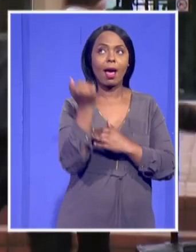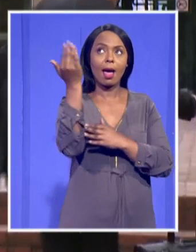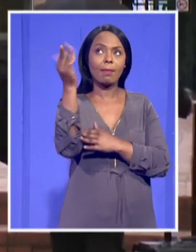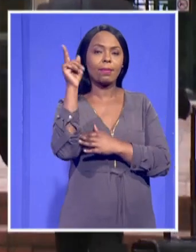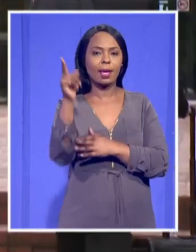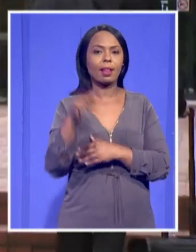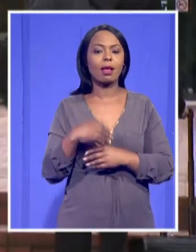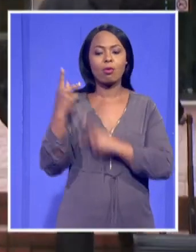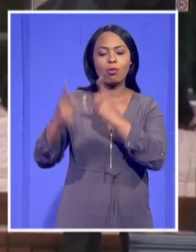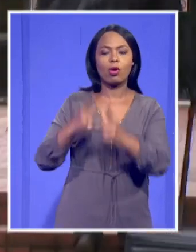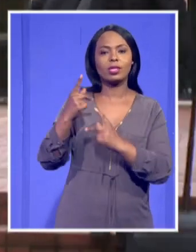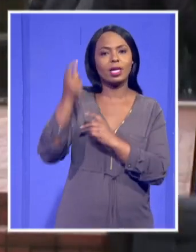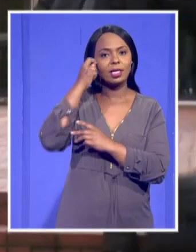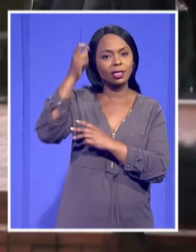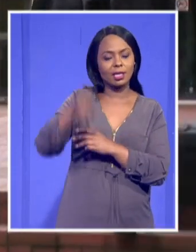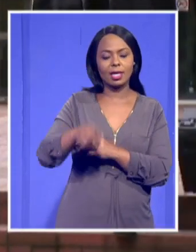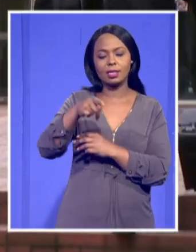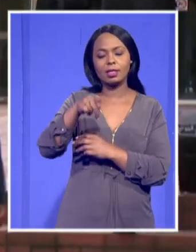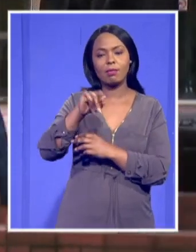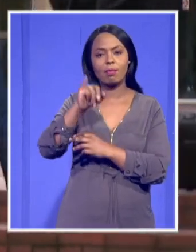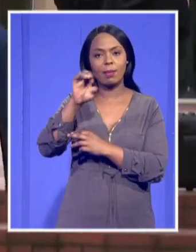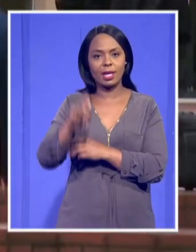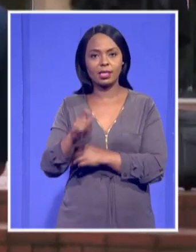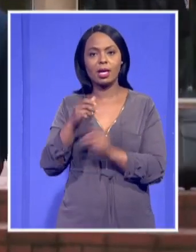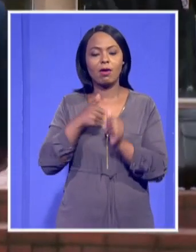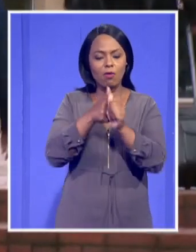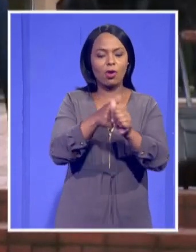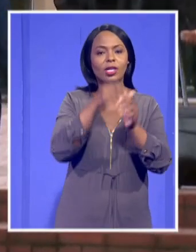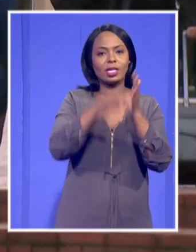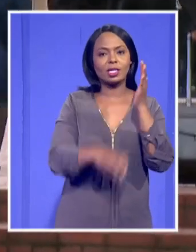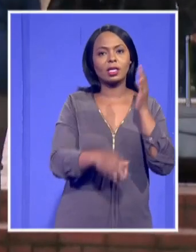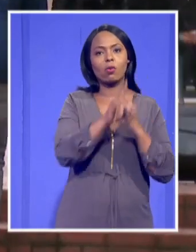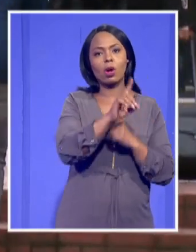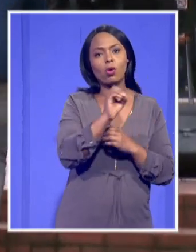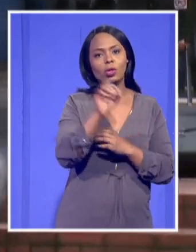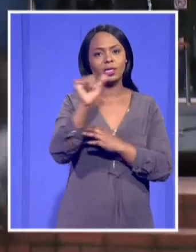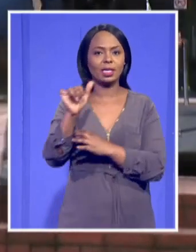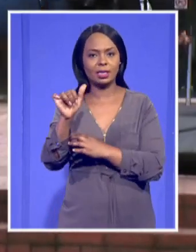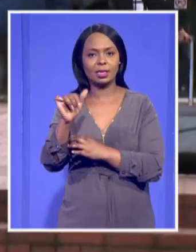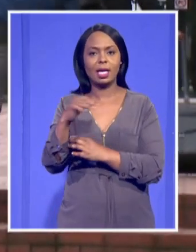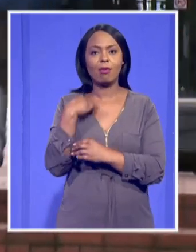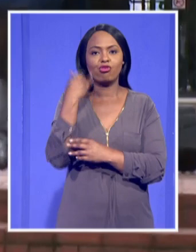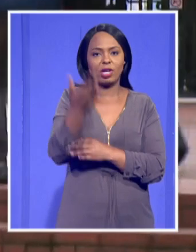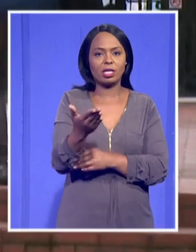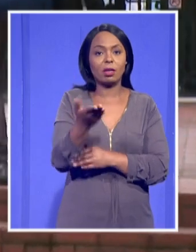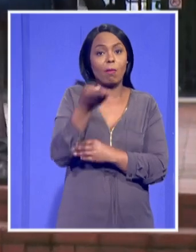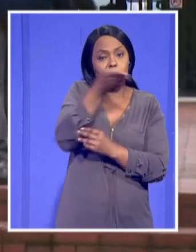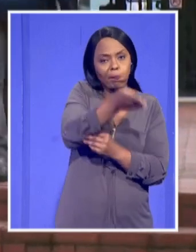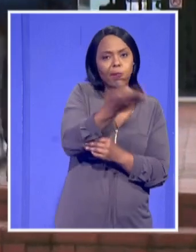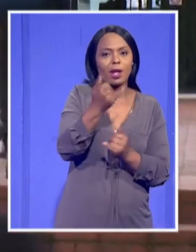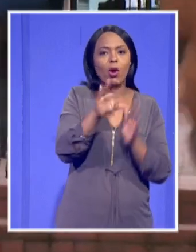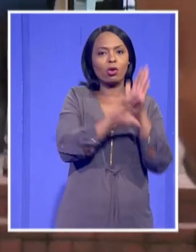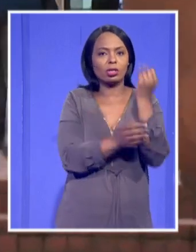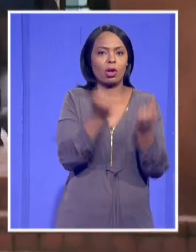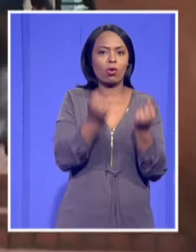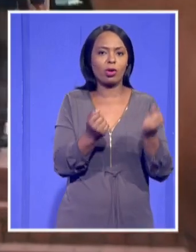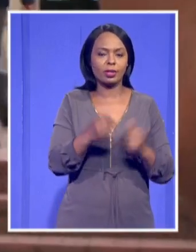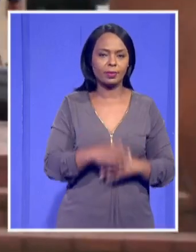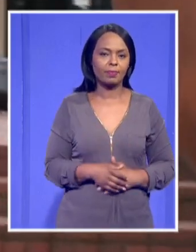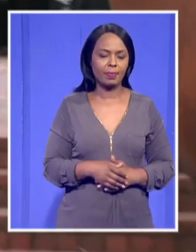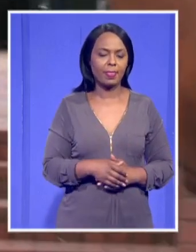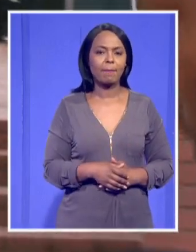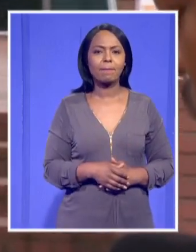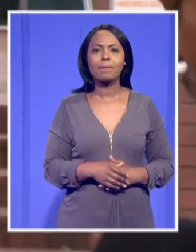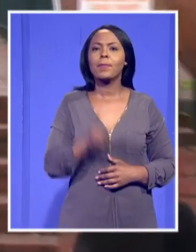Judge Koen's initial decision on the Section 106 application is now under appeal at the Constitutional Court. Are we ever, though,